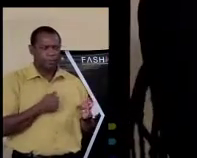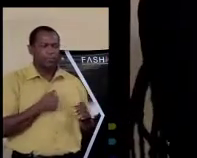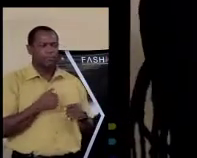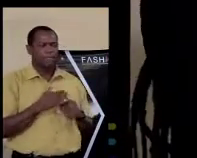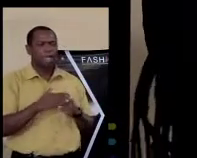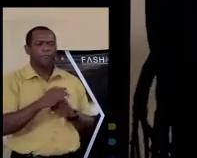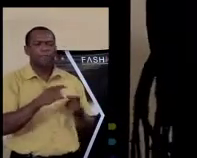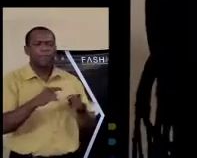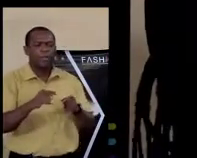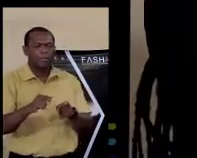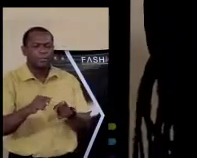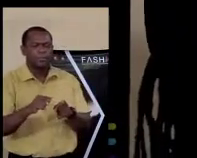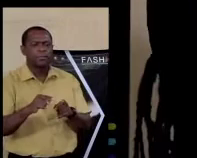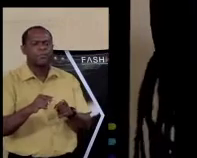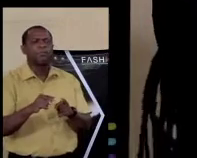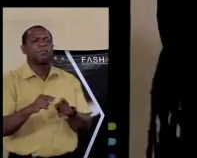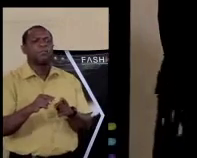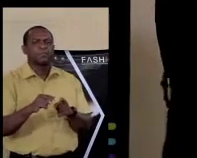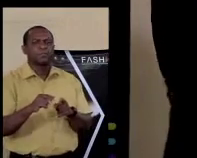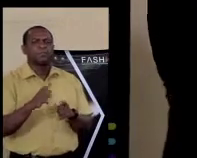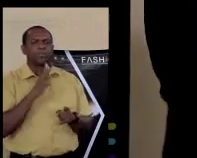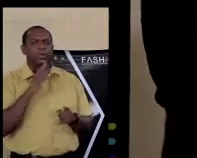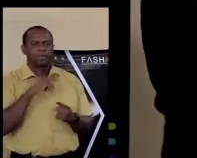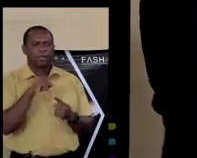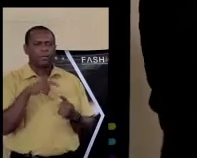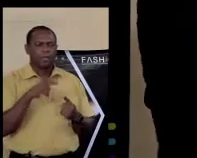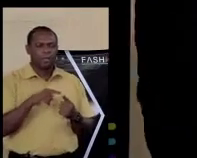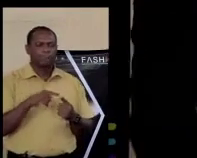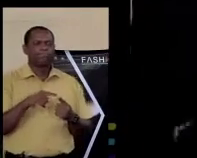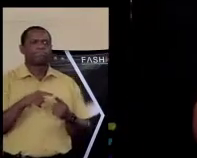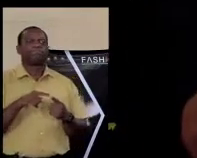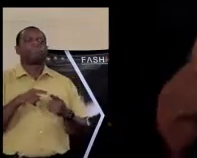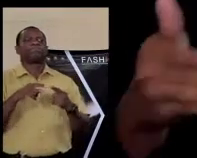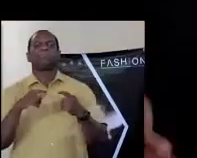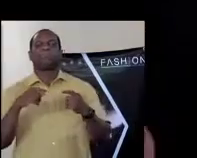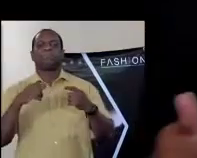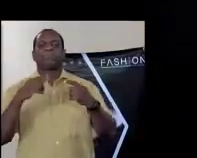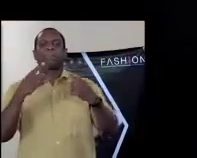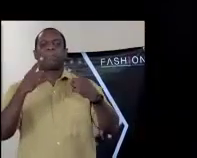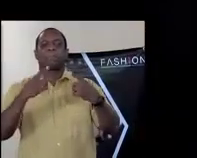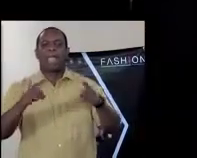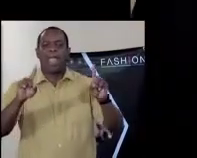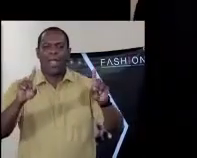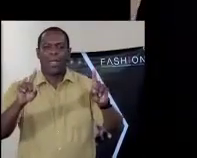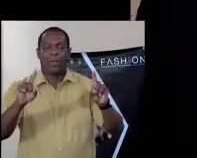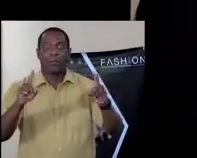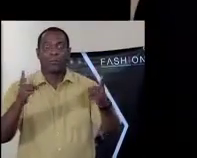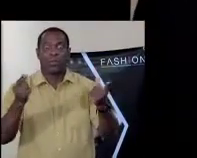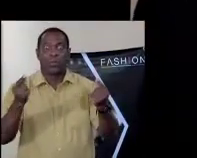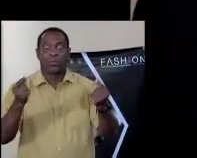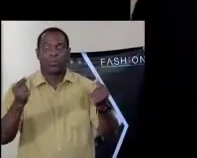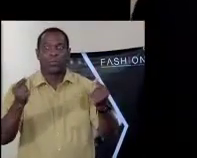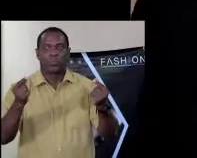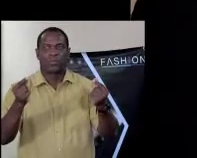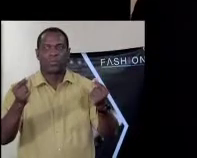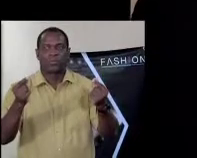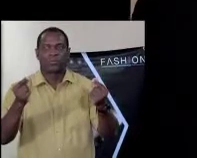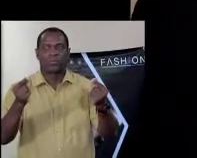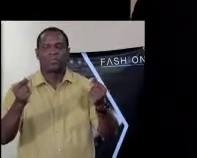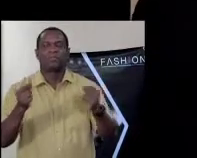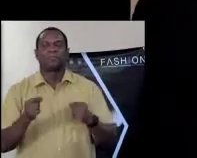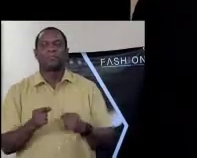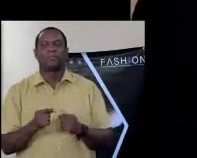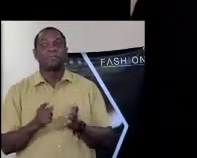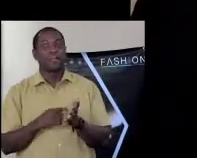do when you get here and X and Y and Z. And sometimes a lot of